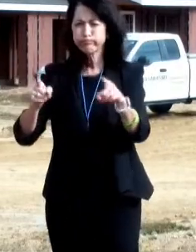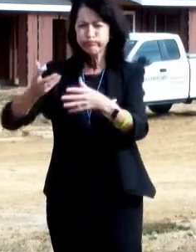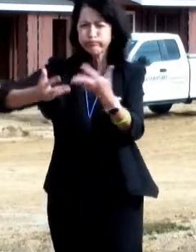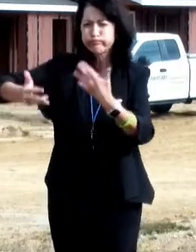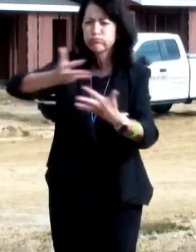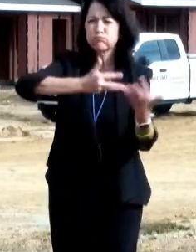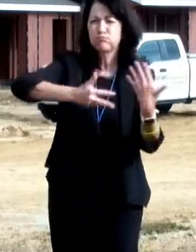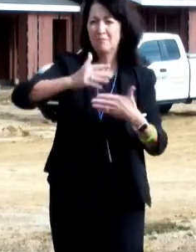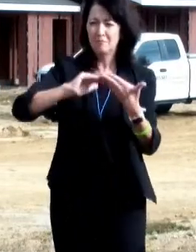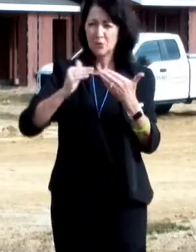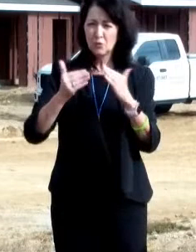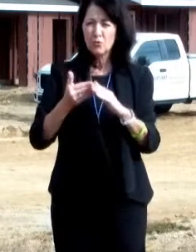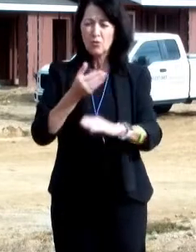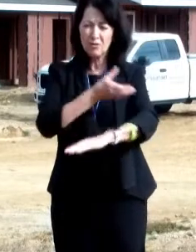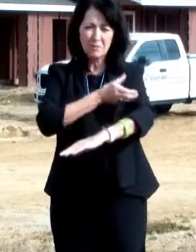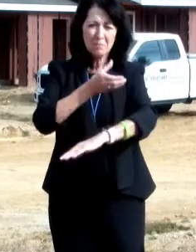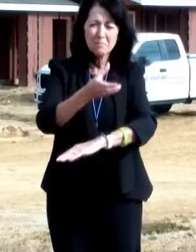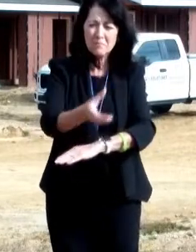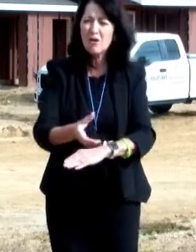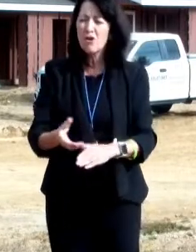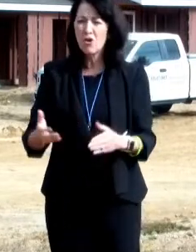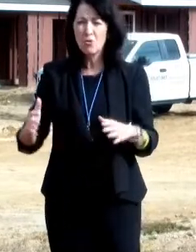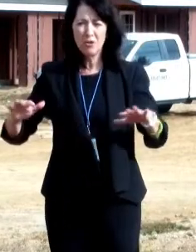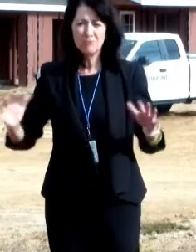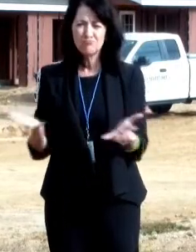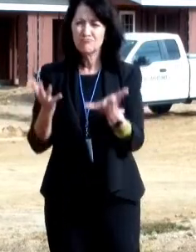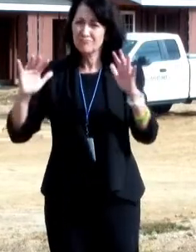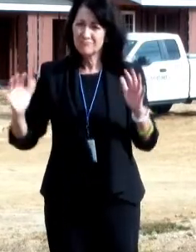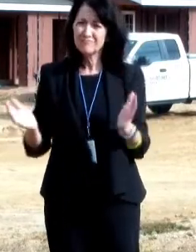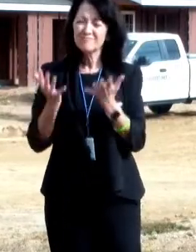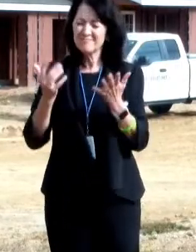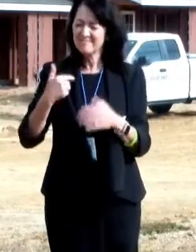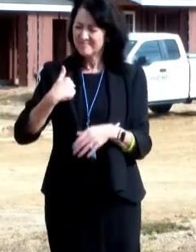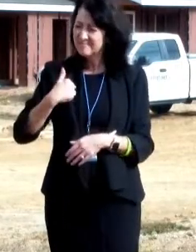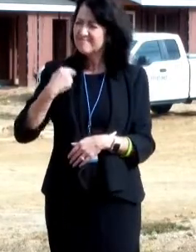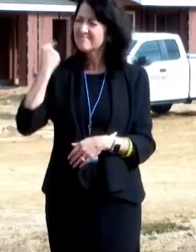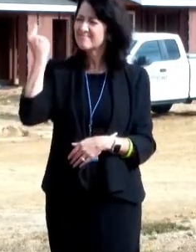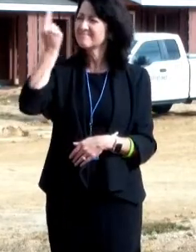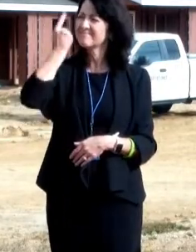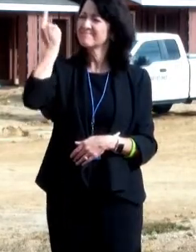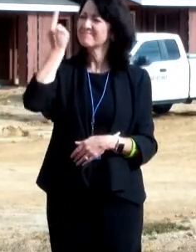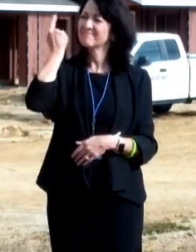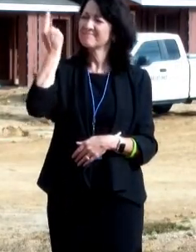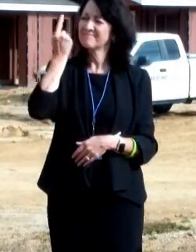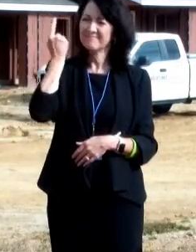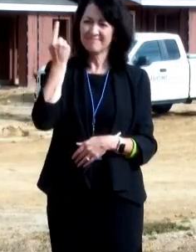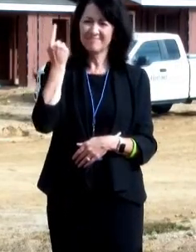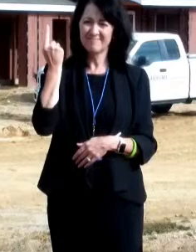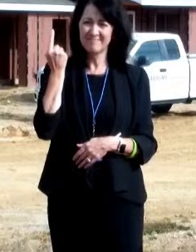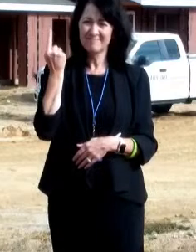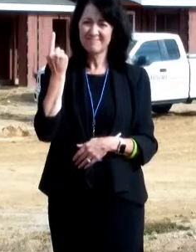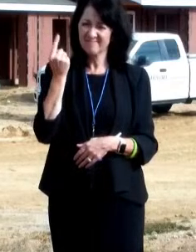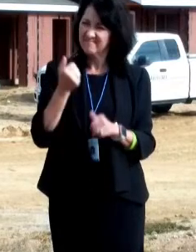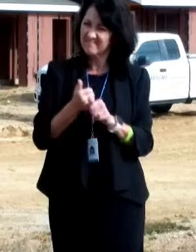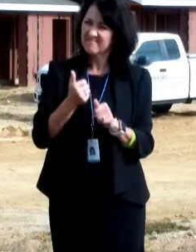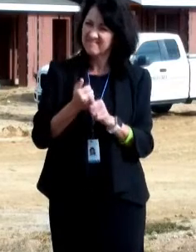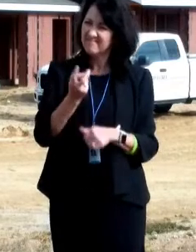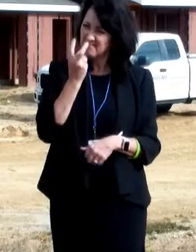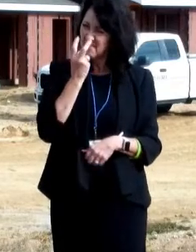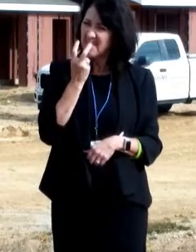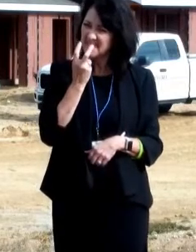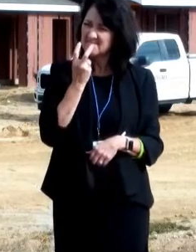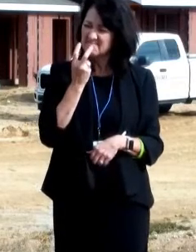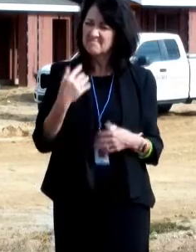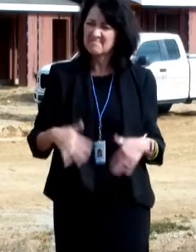throughout this neighborhood. And I used to wonder, Logan, what would if he, and he did it blind. He was blind. I said,